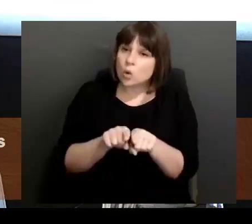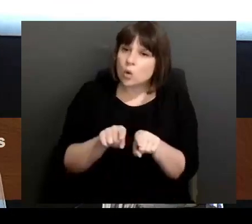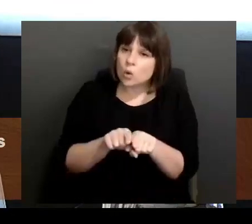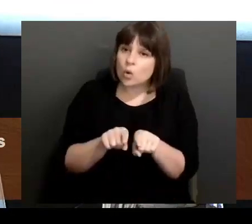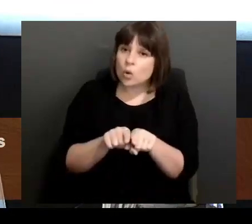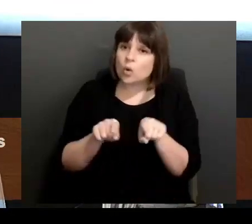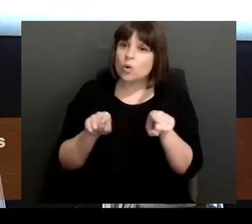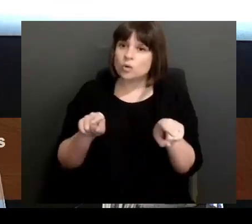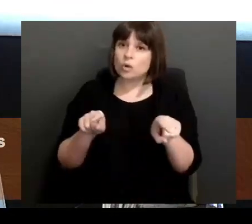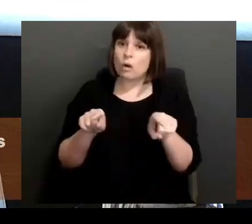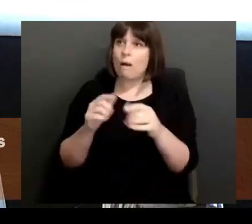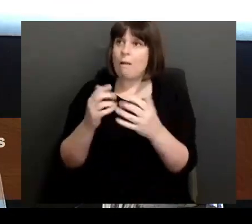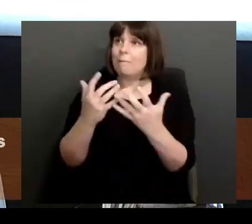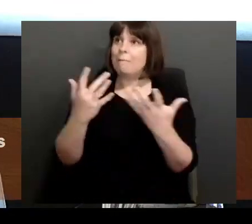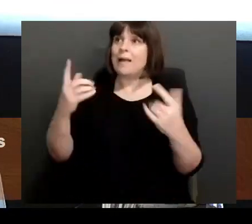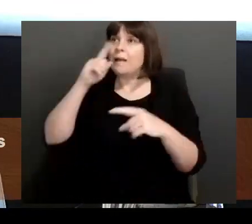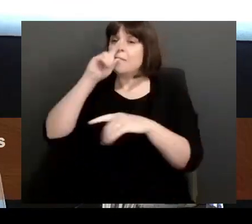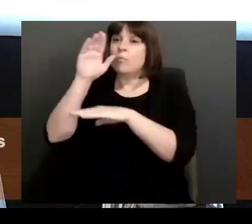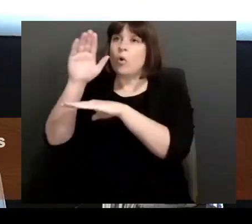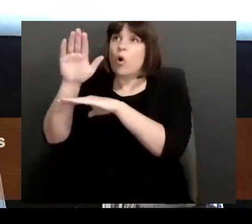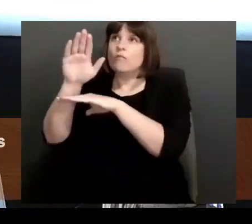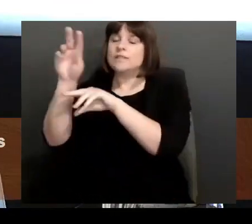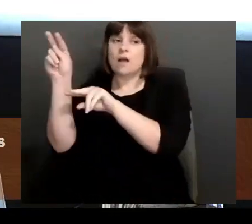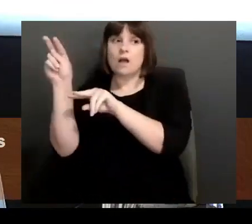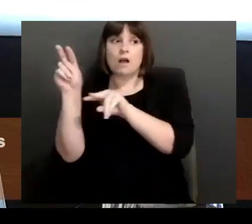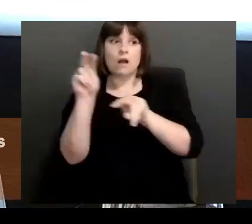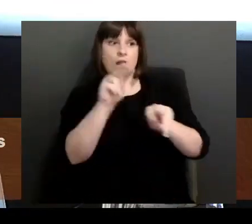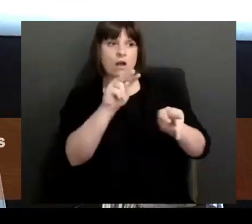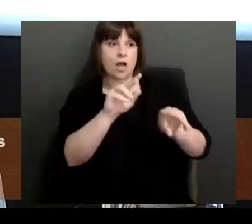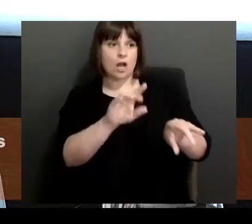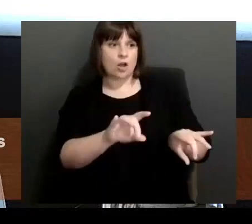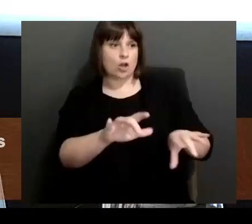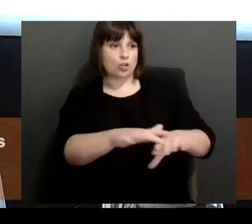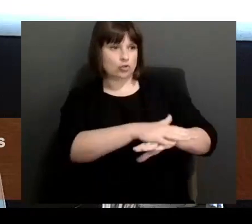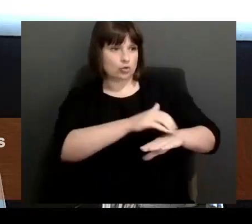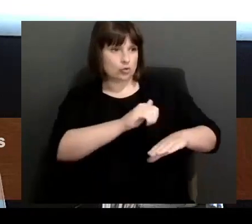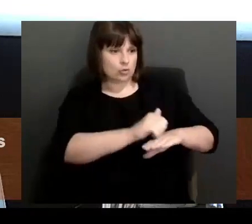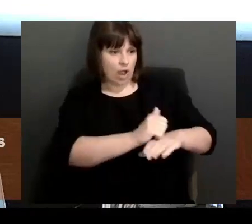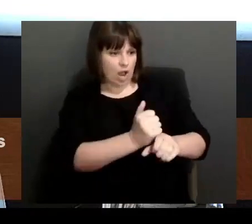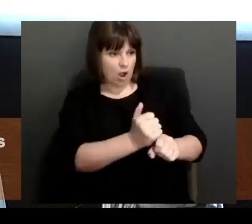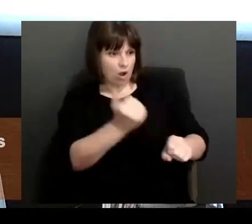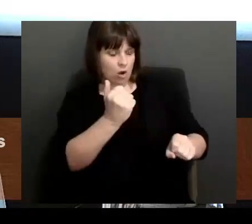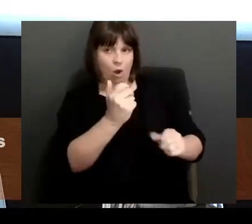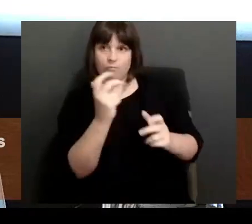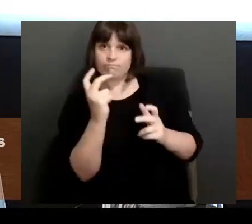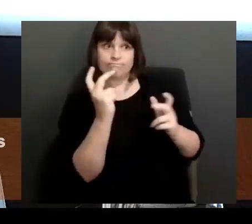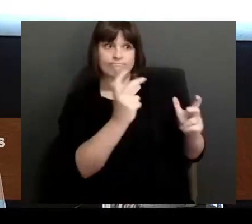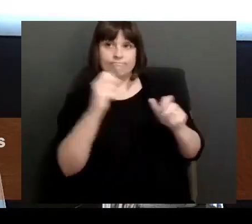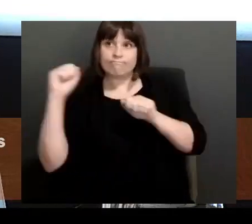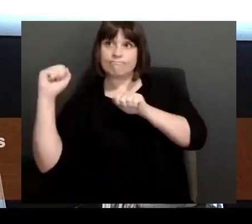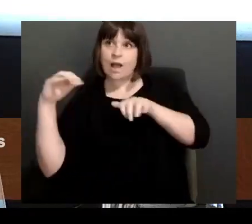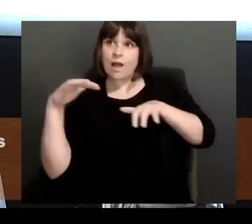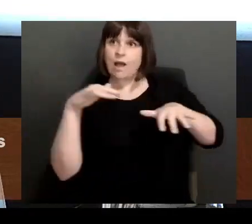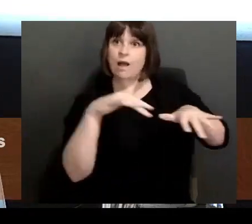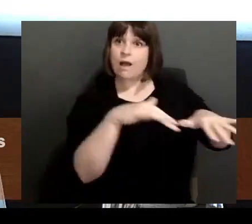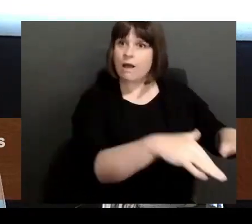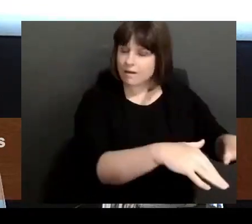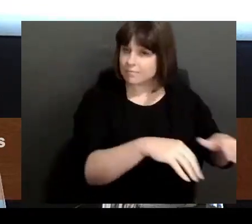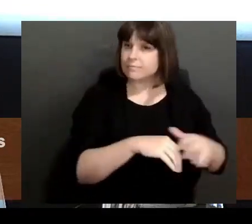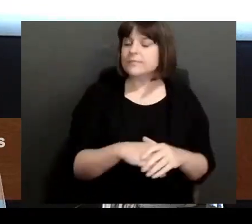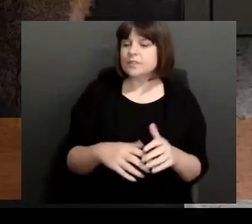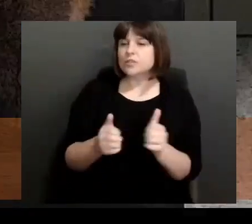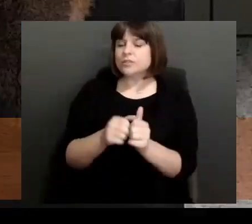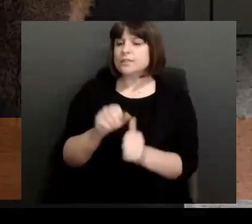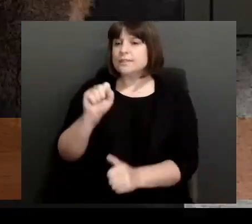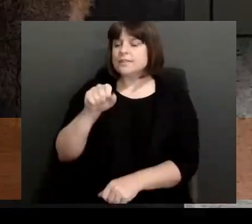immigration wave to the colony at the time. Yes, I would agree with that. At that time, how